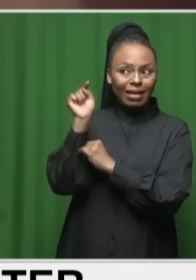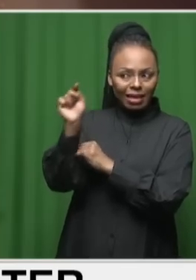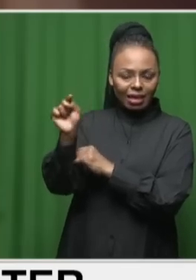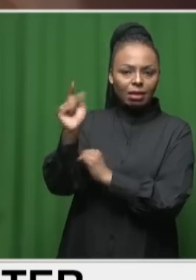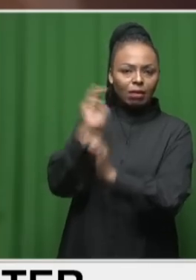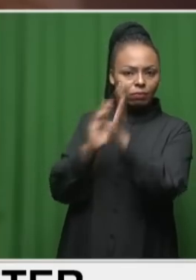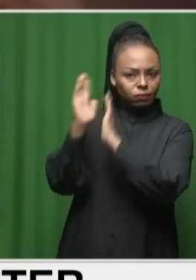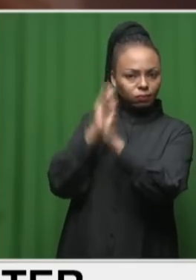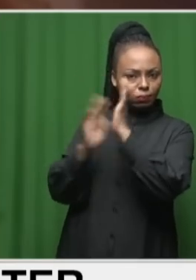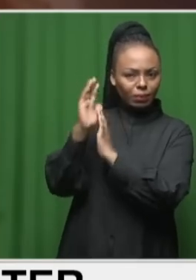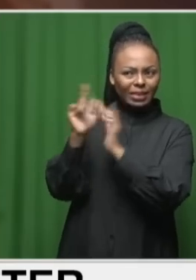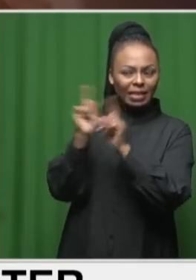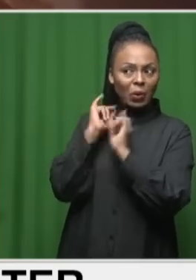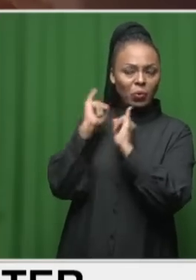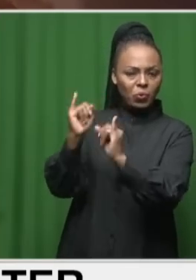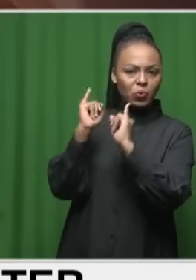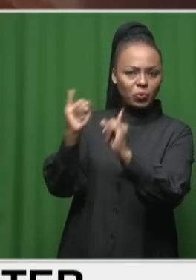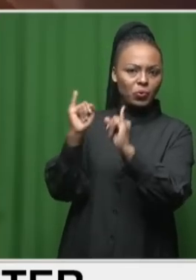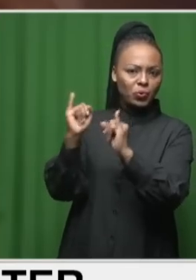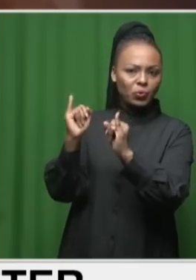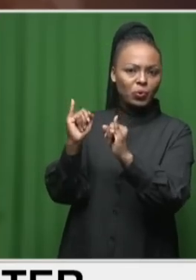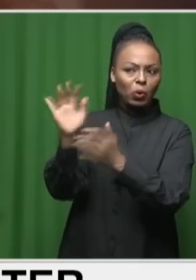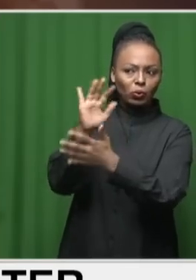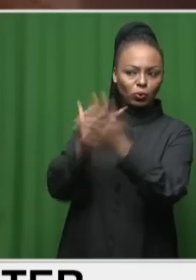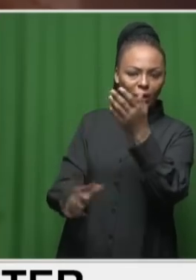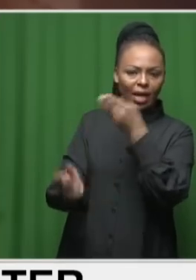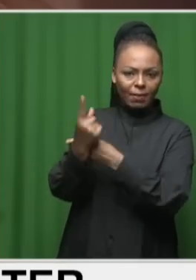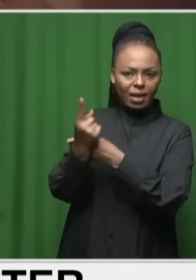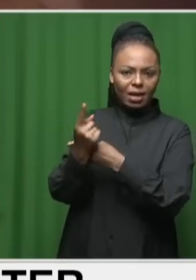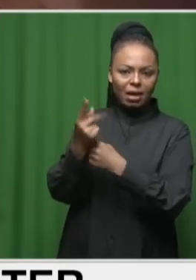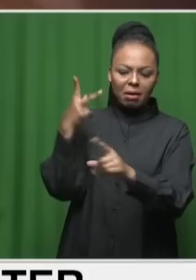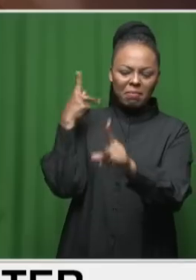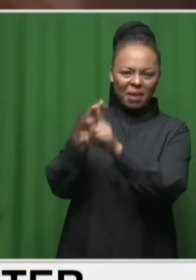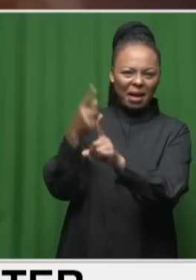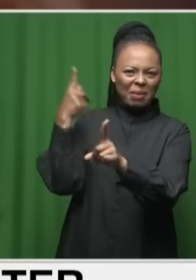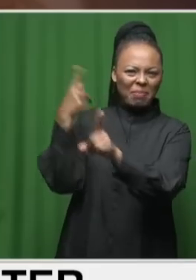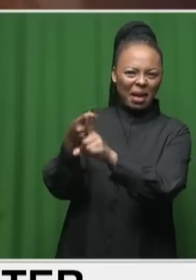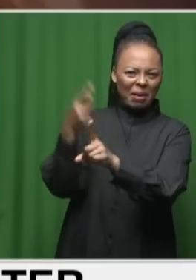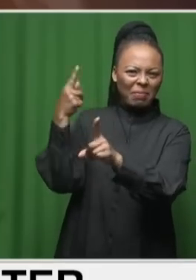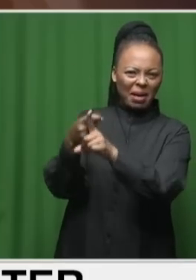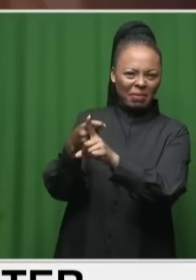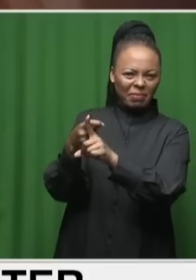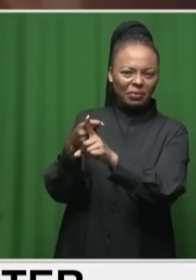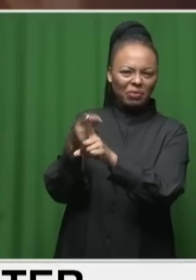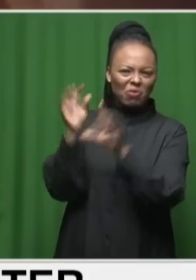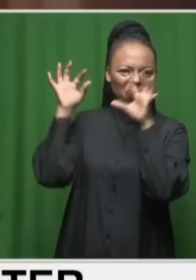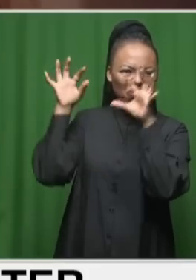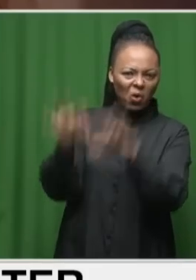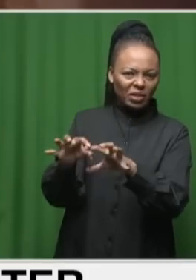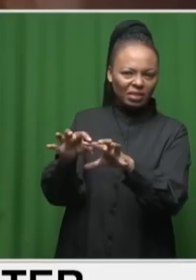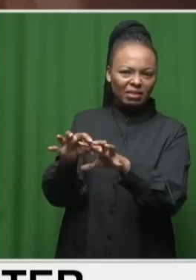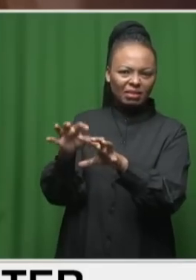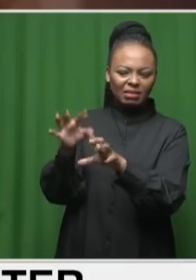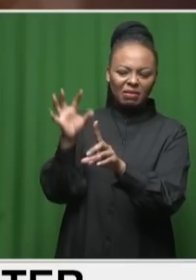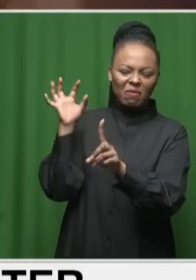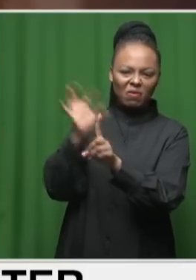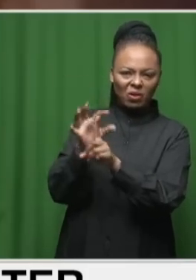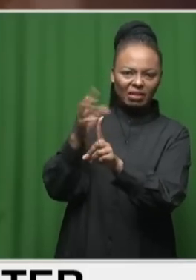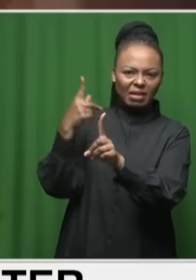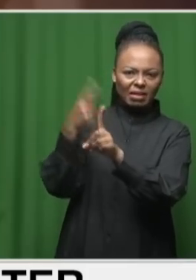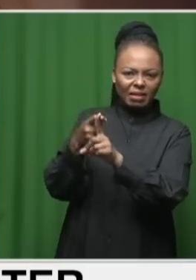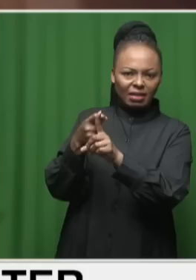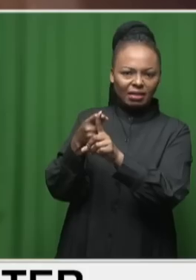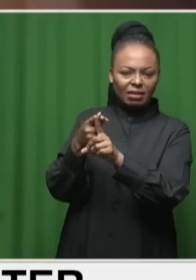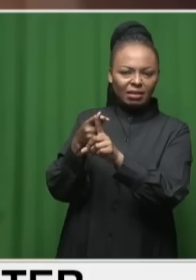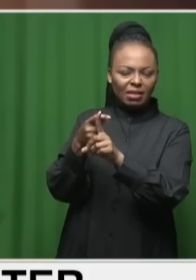was the most severe case I came across with the forced injections. So they forcibly injected prisoners with antipsychotic